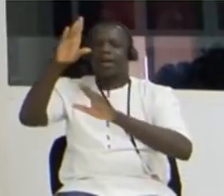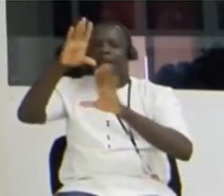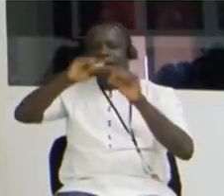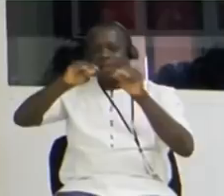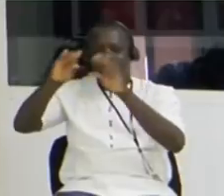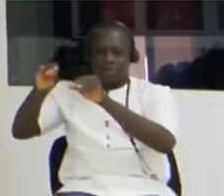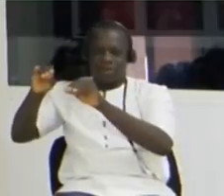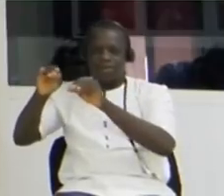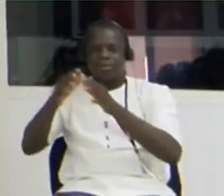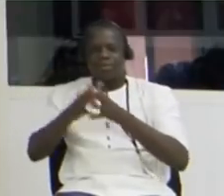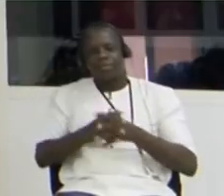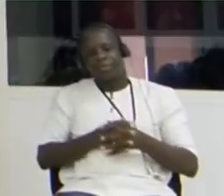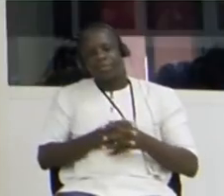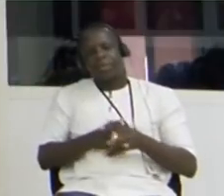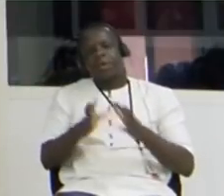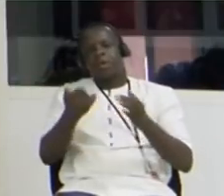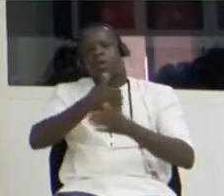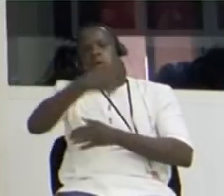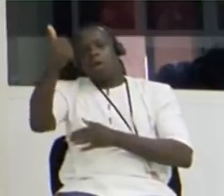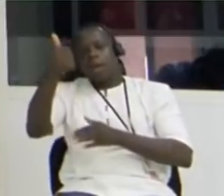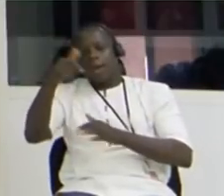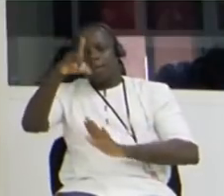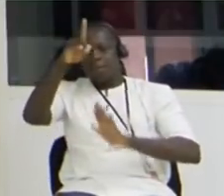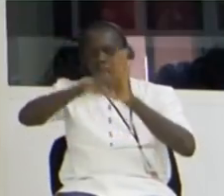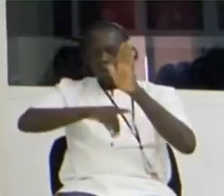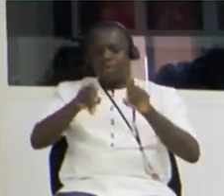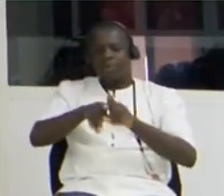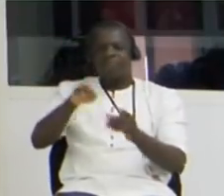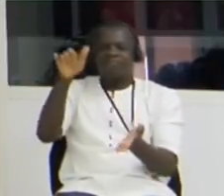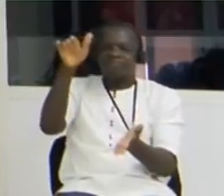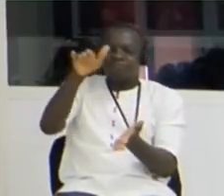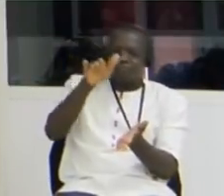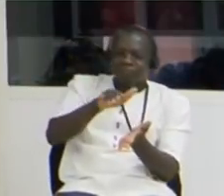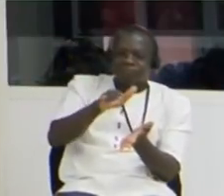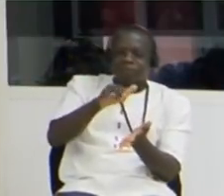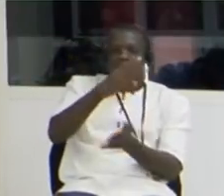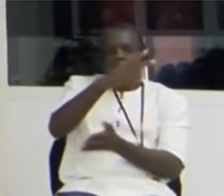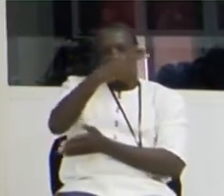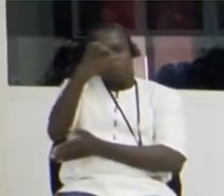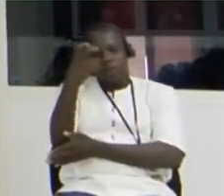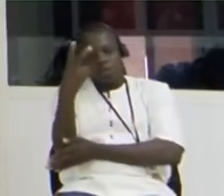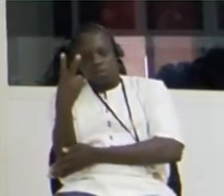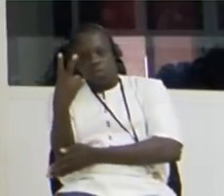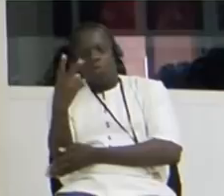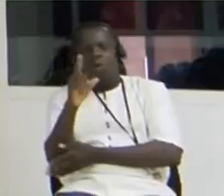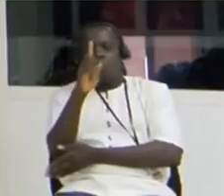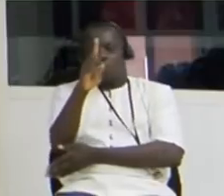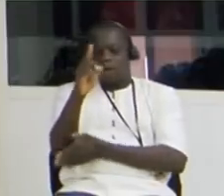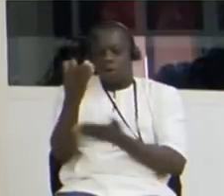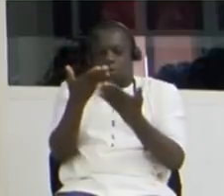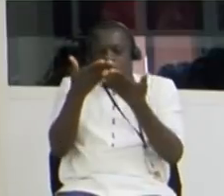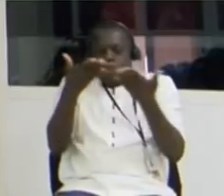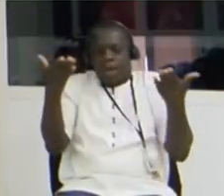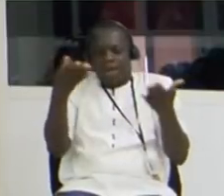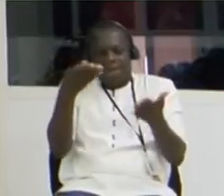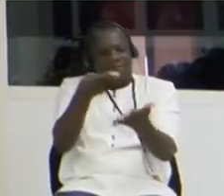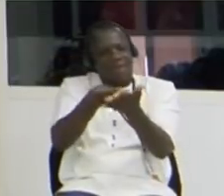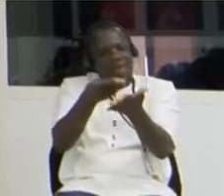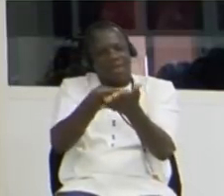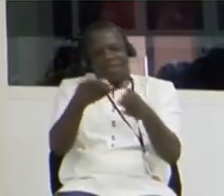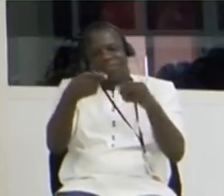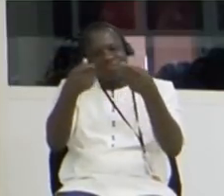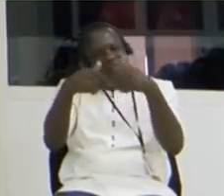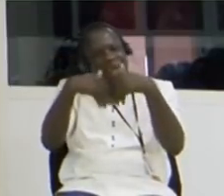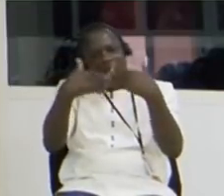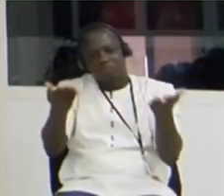But for the other editions, it was reduced to 22. One is because of finance and also